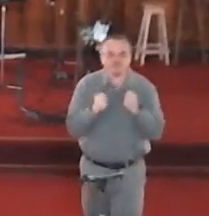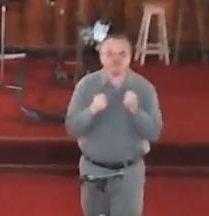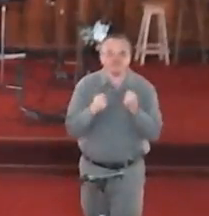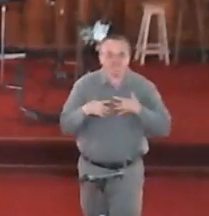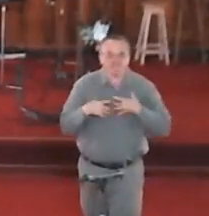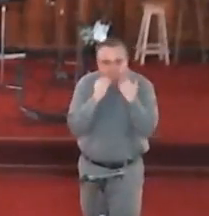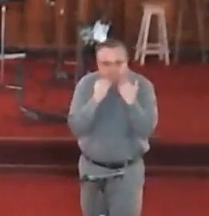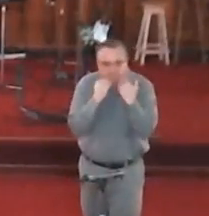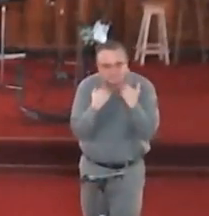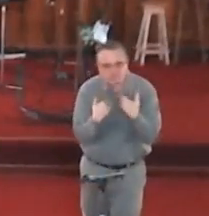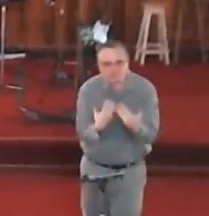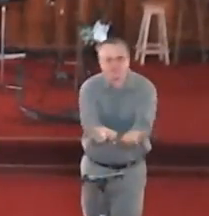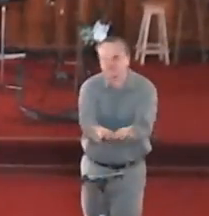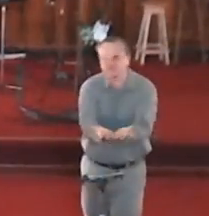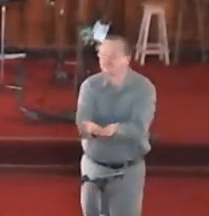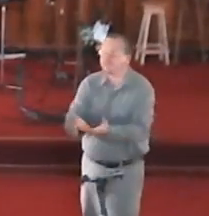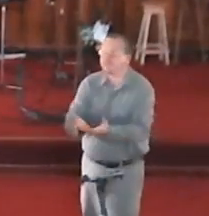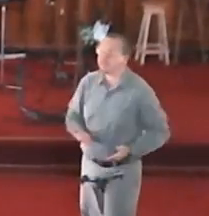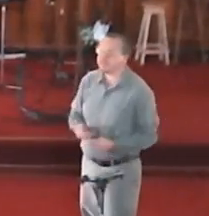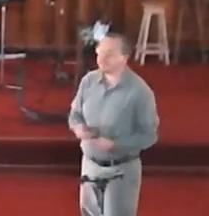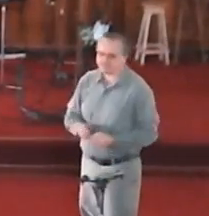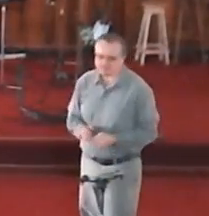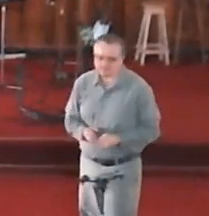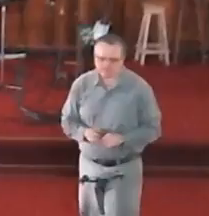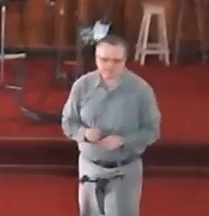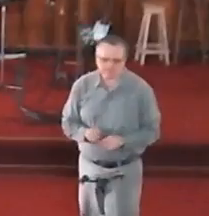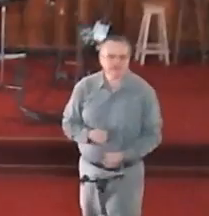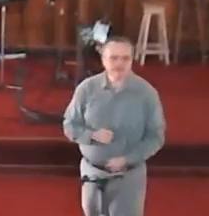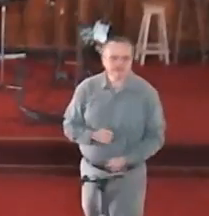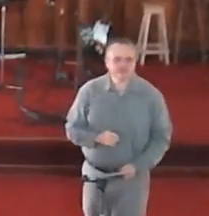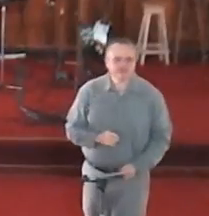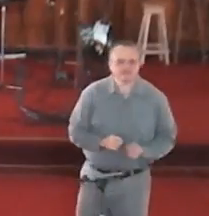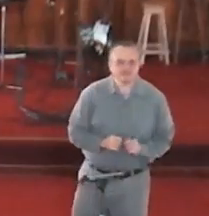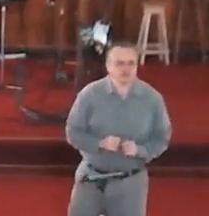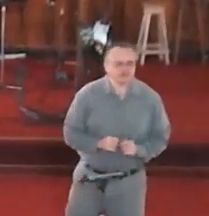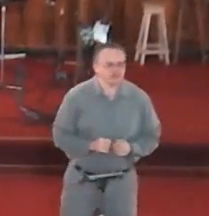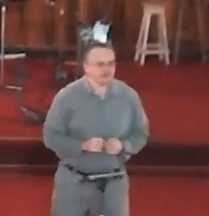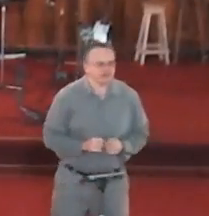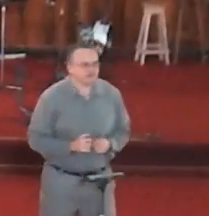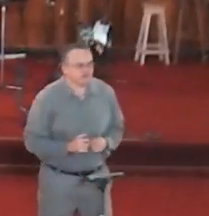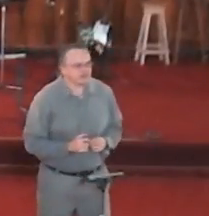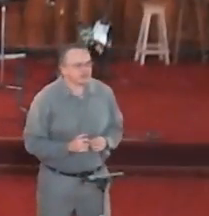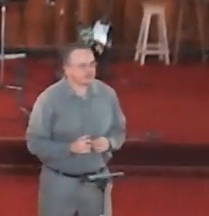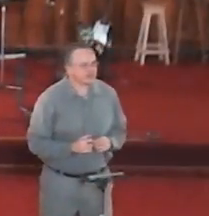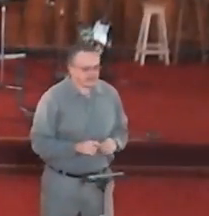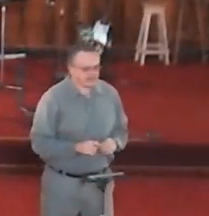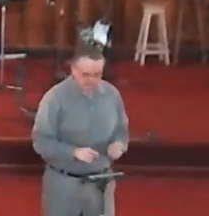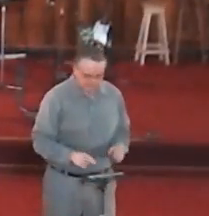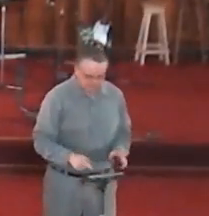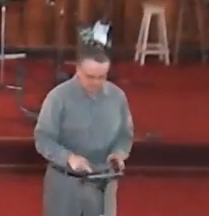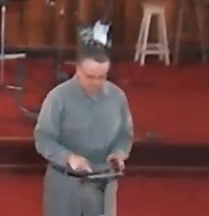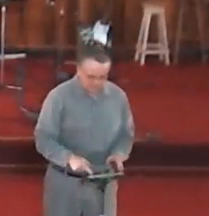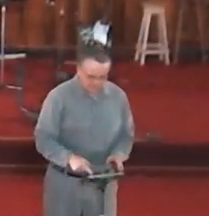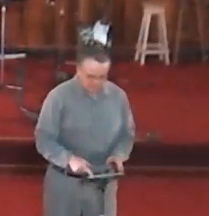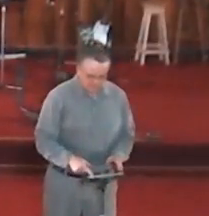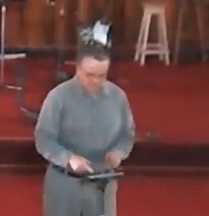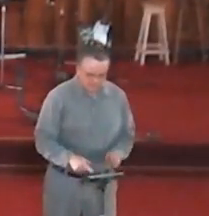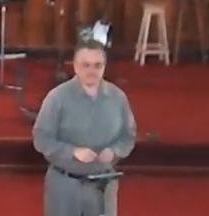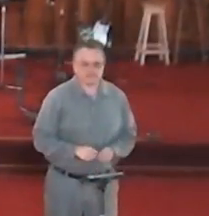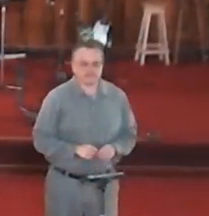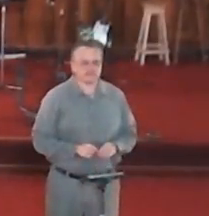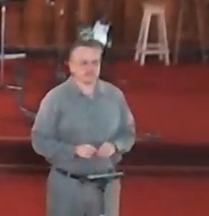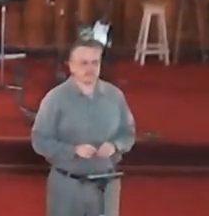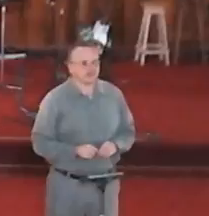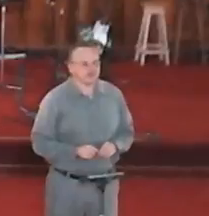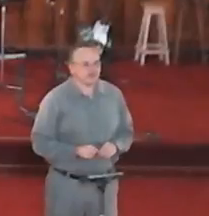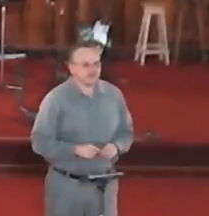hubo fe y él expresó esa fe. Yes, the concern about the famine was based on a word of prophecy and he believed it. And so he told everyone there's